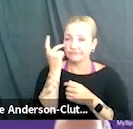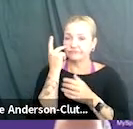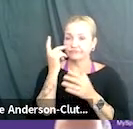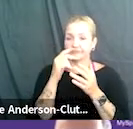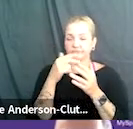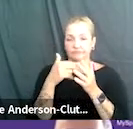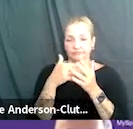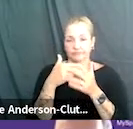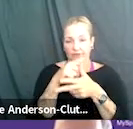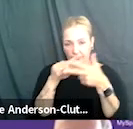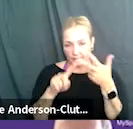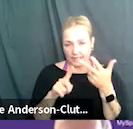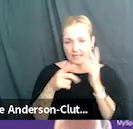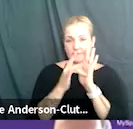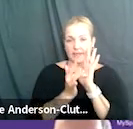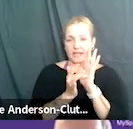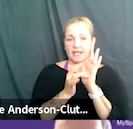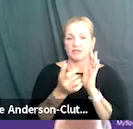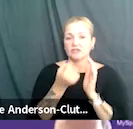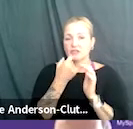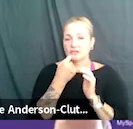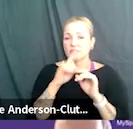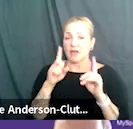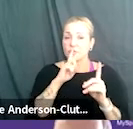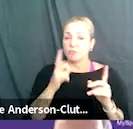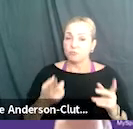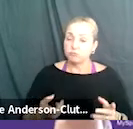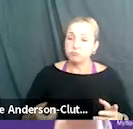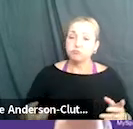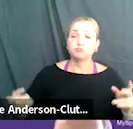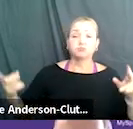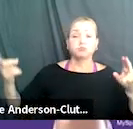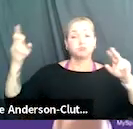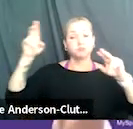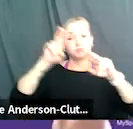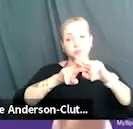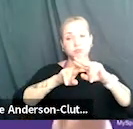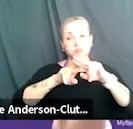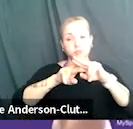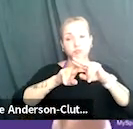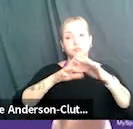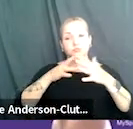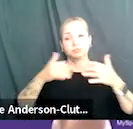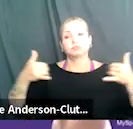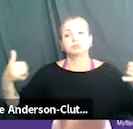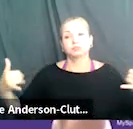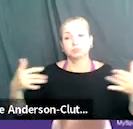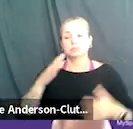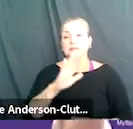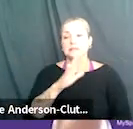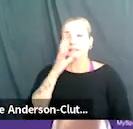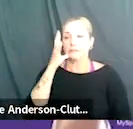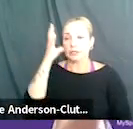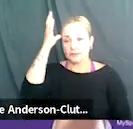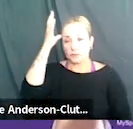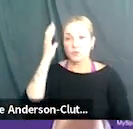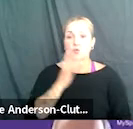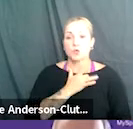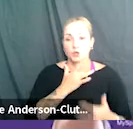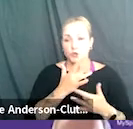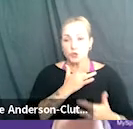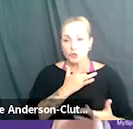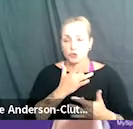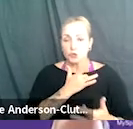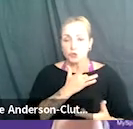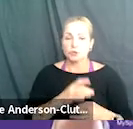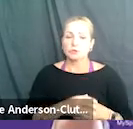parents. He's also extremely hyperactive and impulsive. I went for a walk when he was, this was several